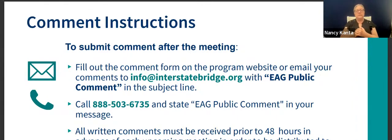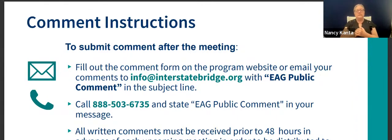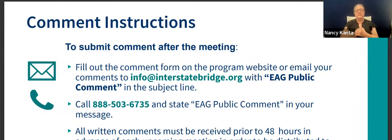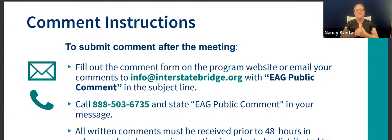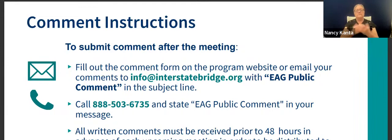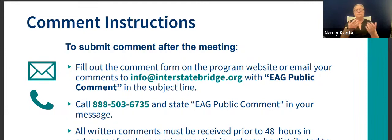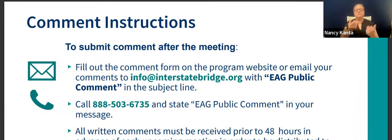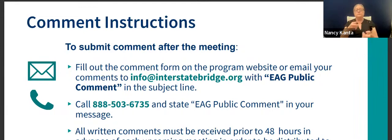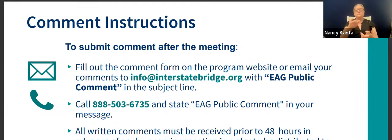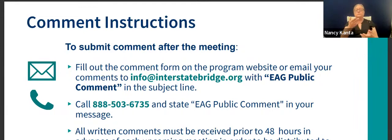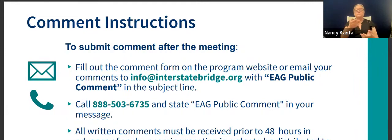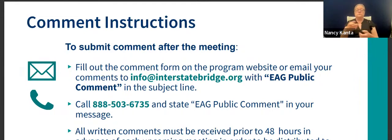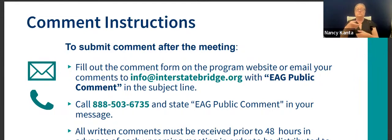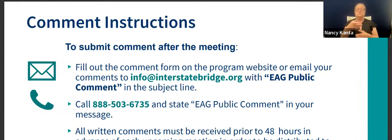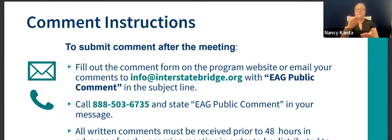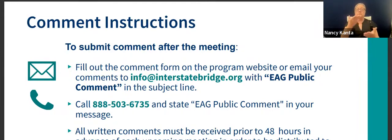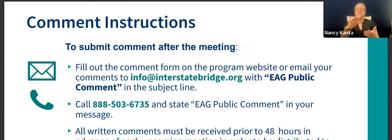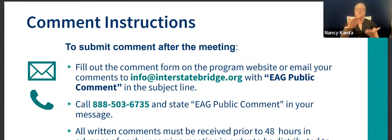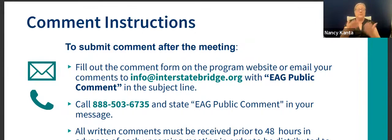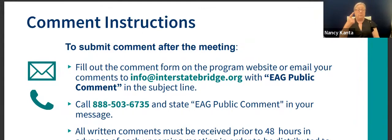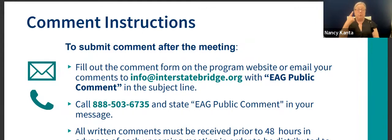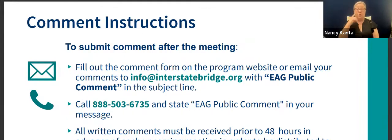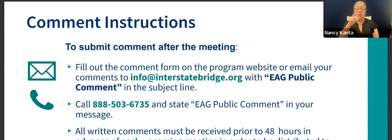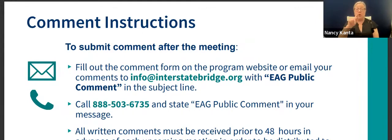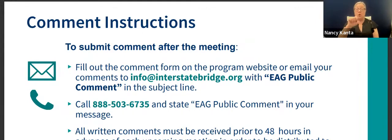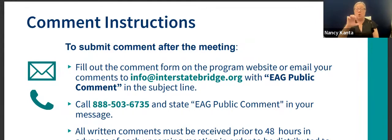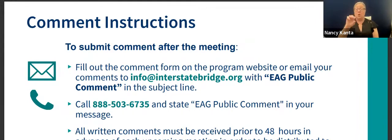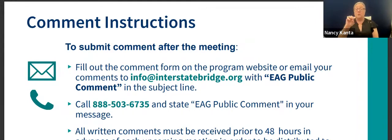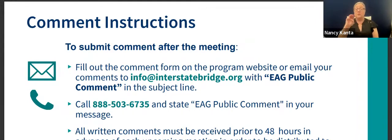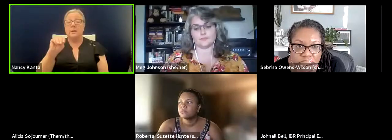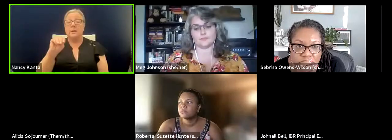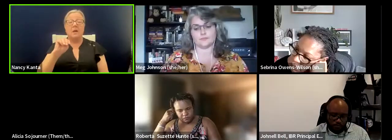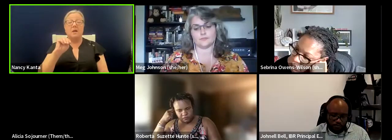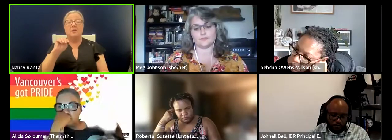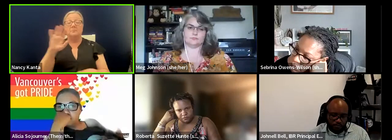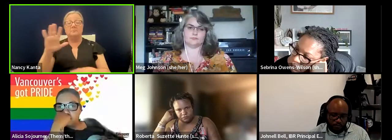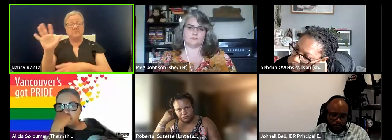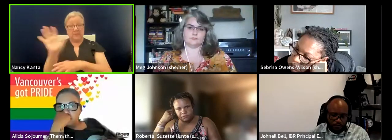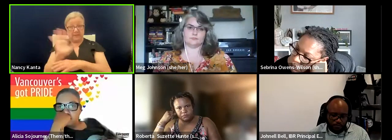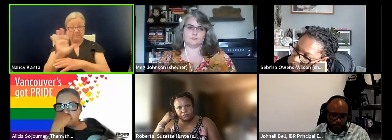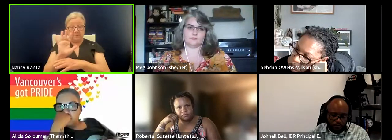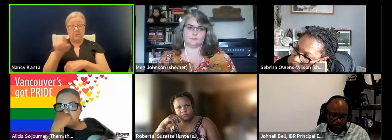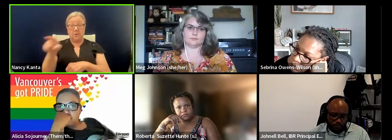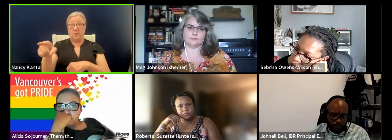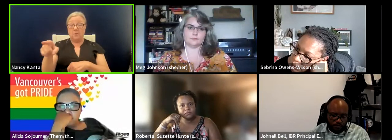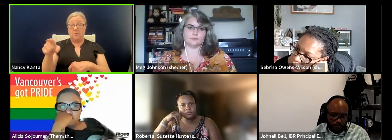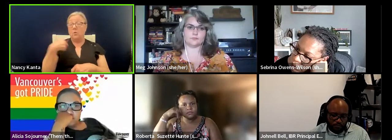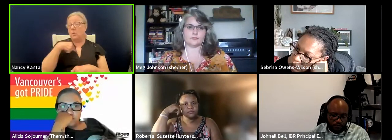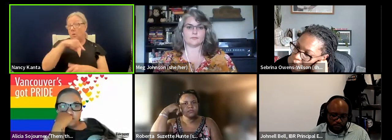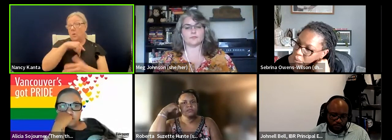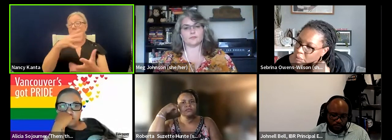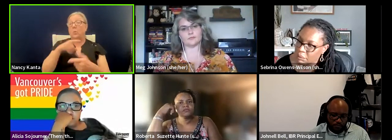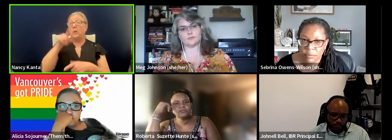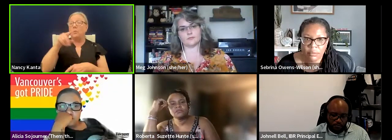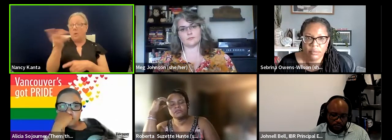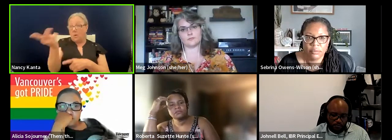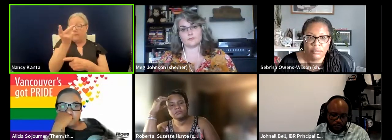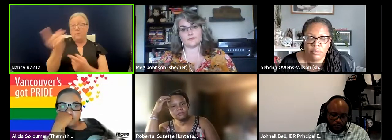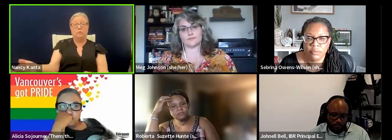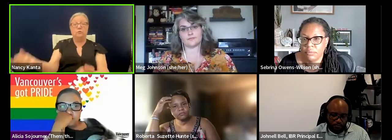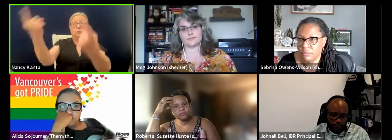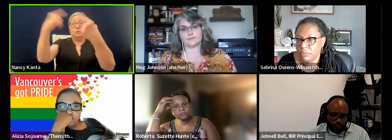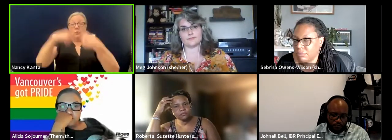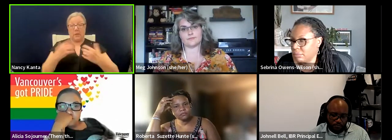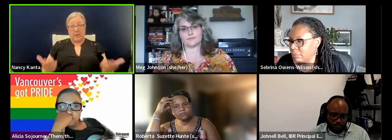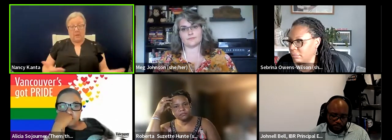on the video mention that they were looking at having them come out specifically to talk, you